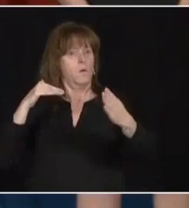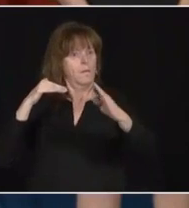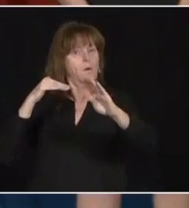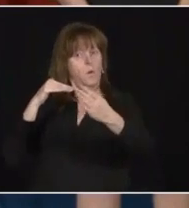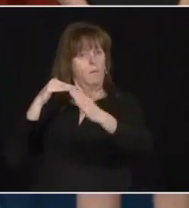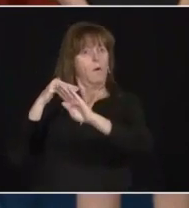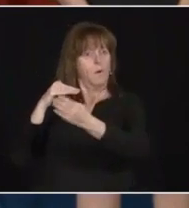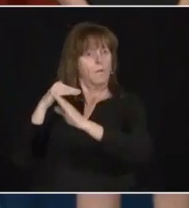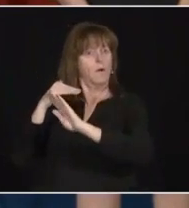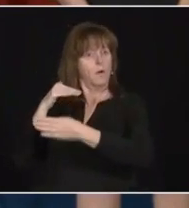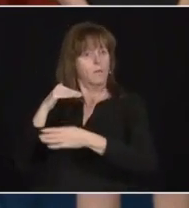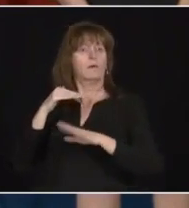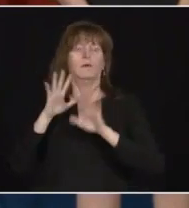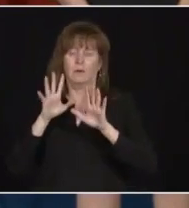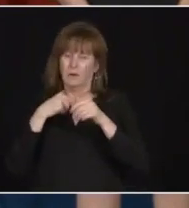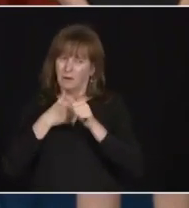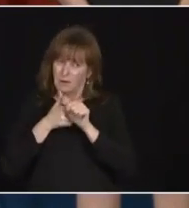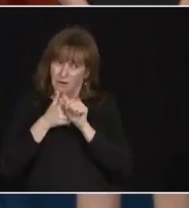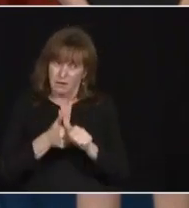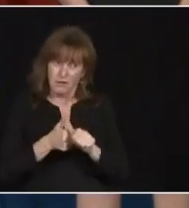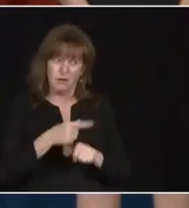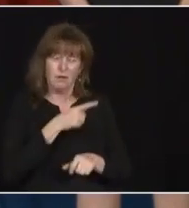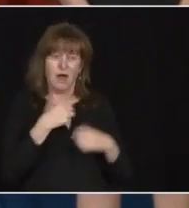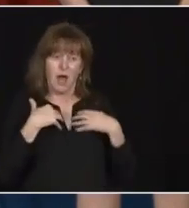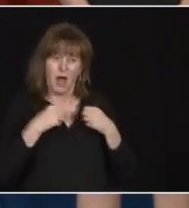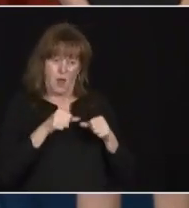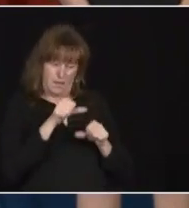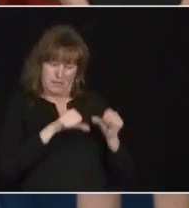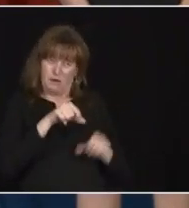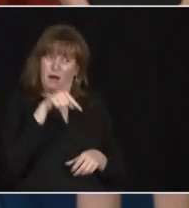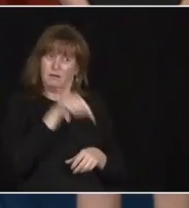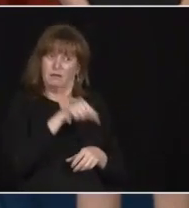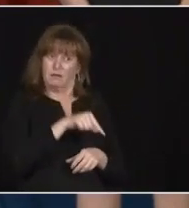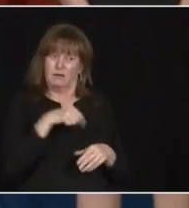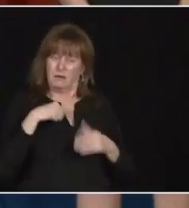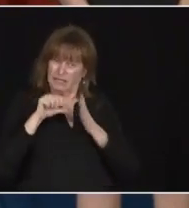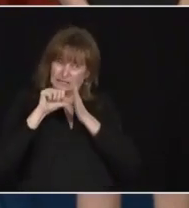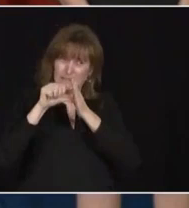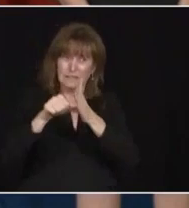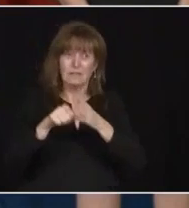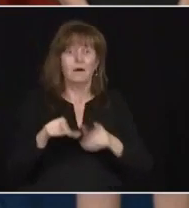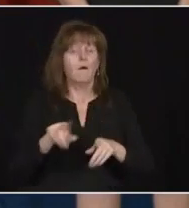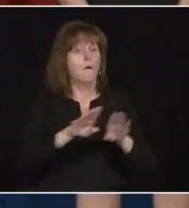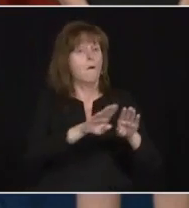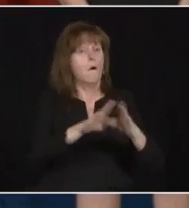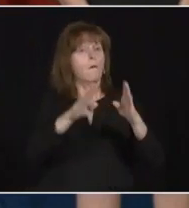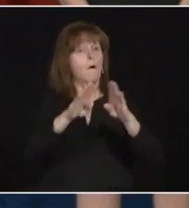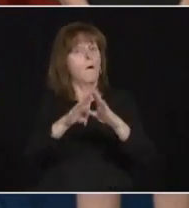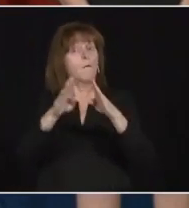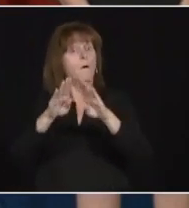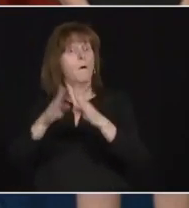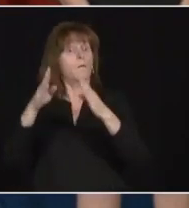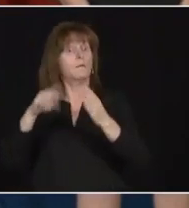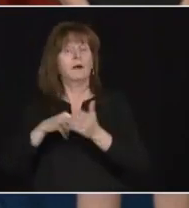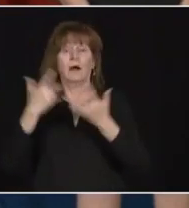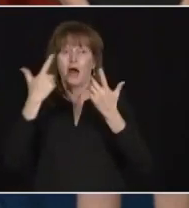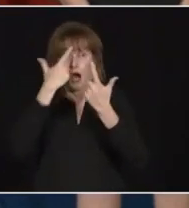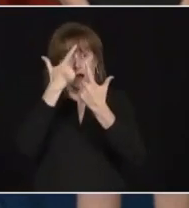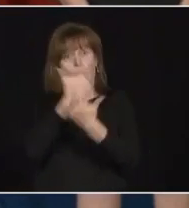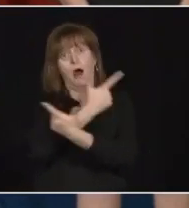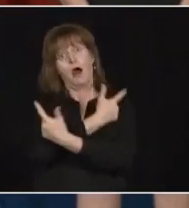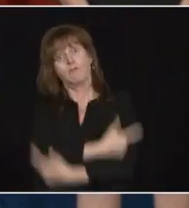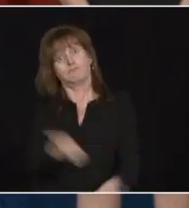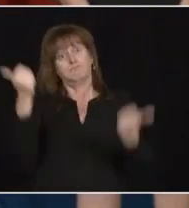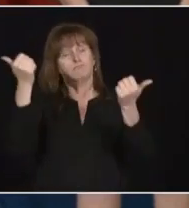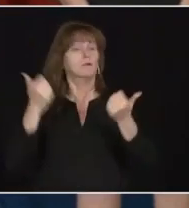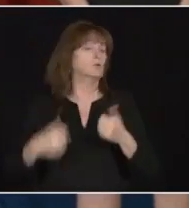and science. I got to keep emphasizing that. Just because we open up these stores, it doesn't mean it's a free-for-all. We still have to follow the